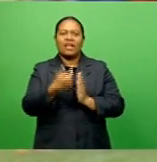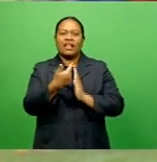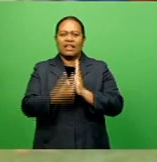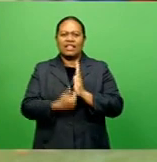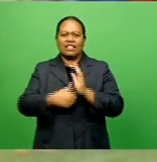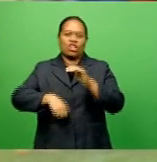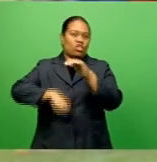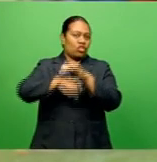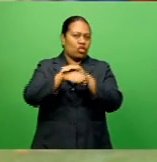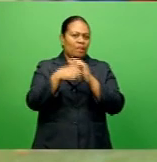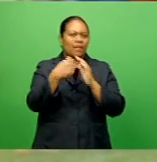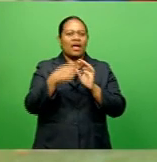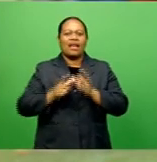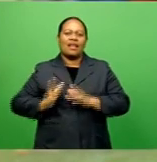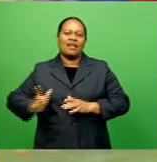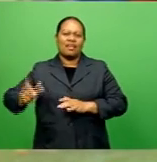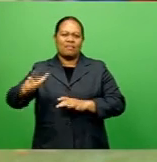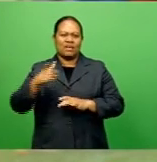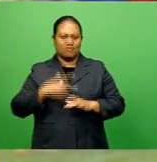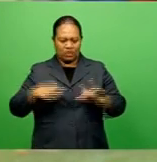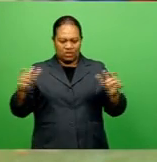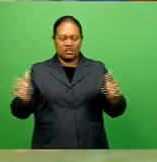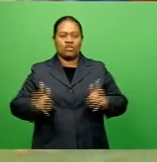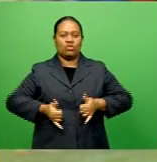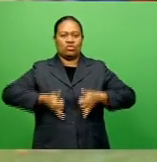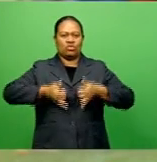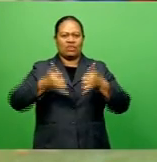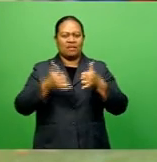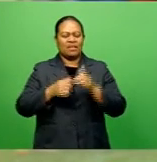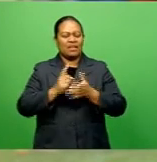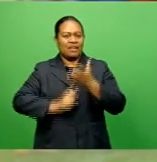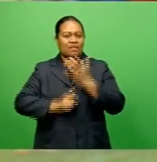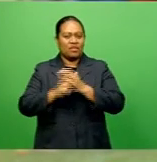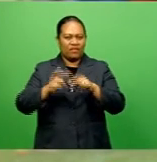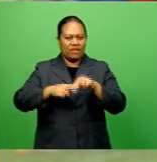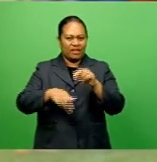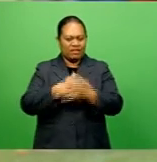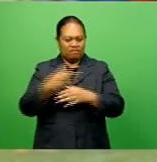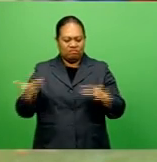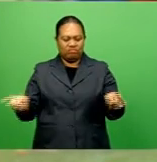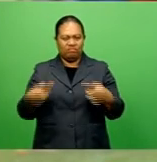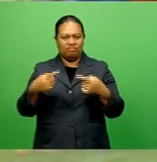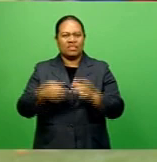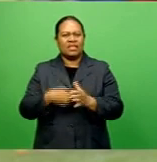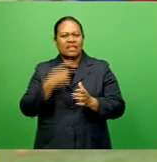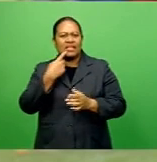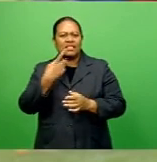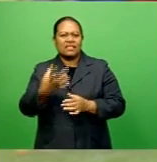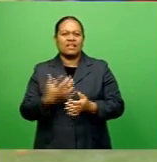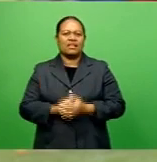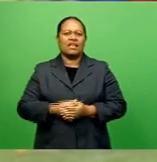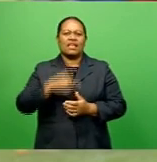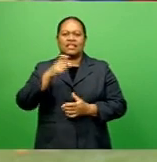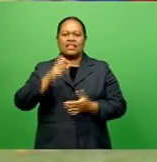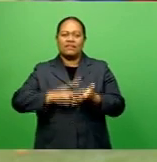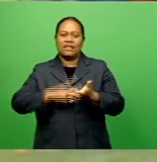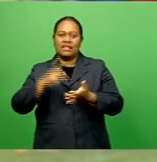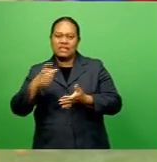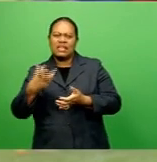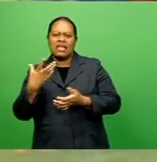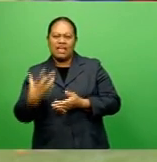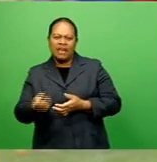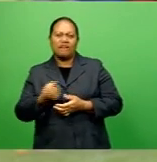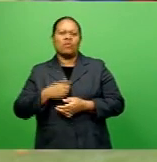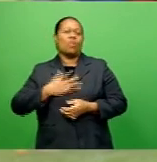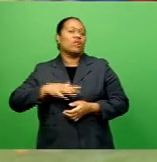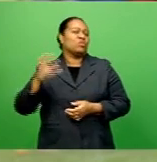in the first leg of the champion versus champion on Friday. But while the Whites have featured in 7 CVC playoffs and yet to win the